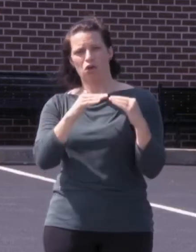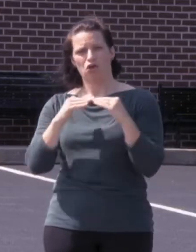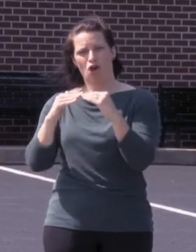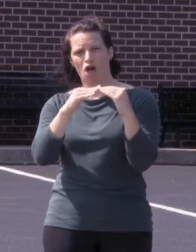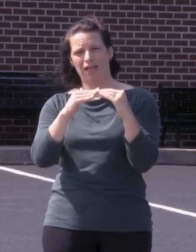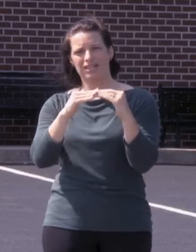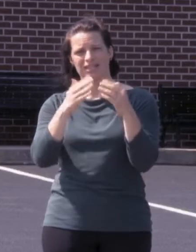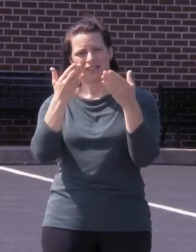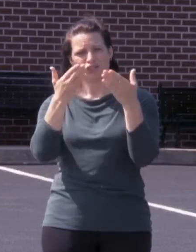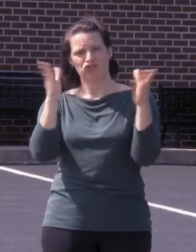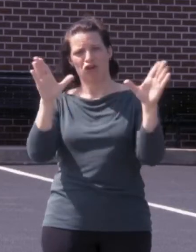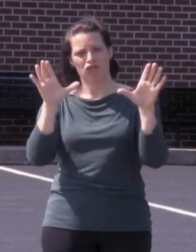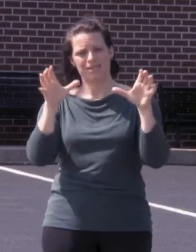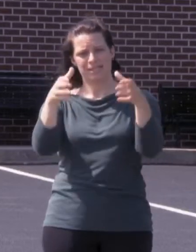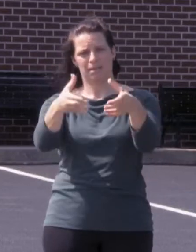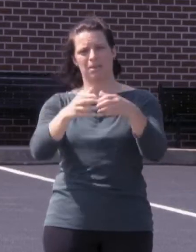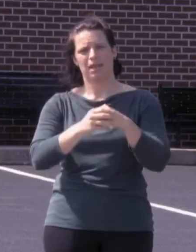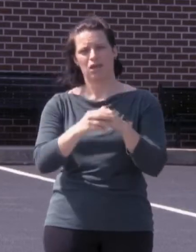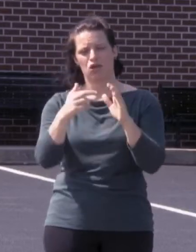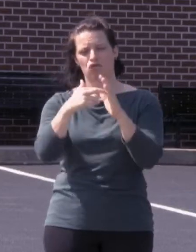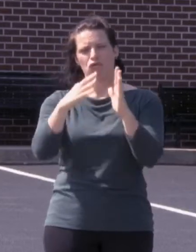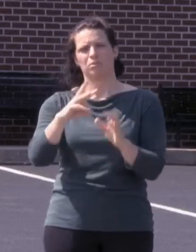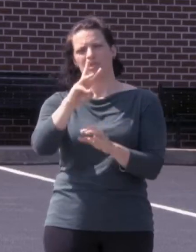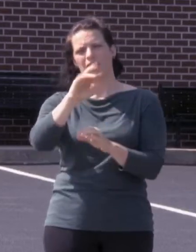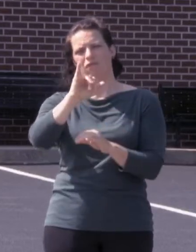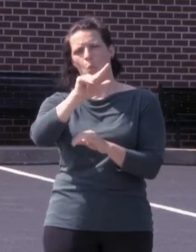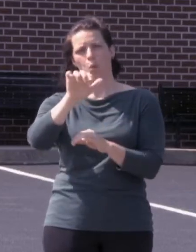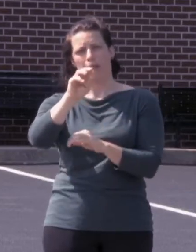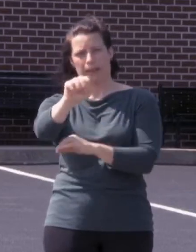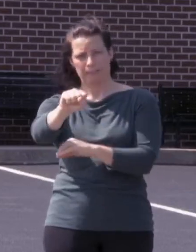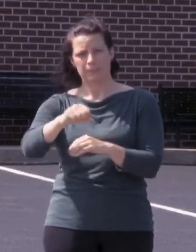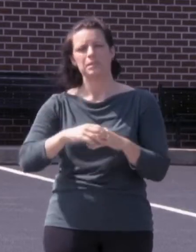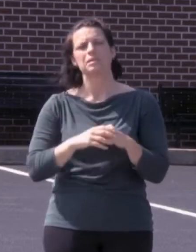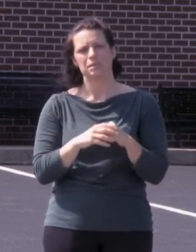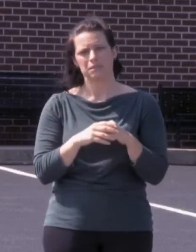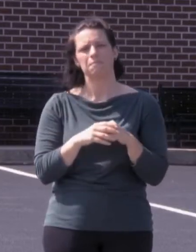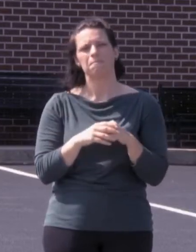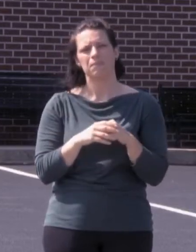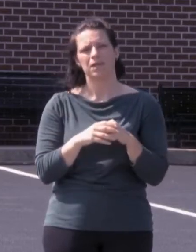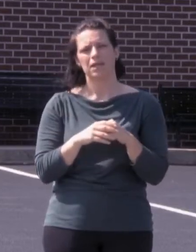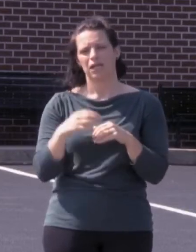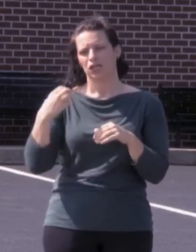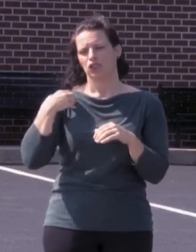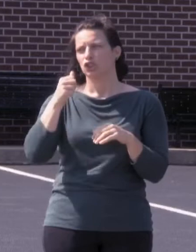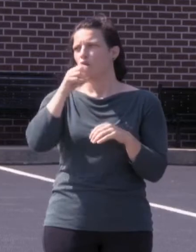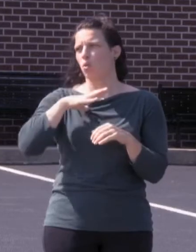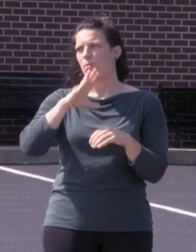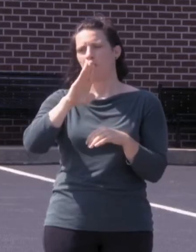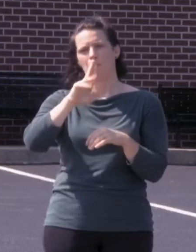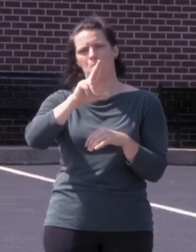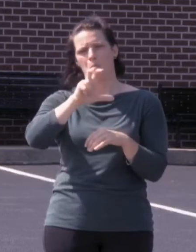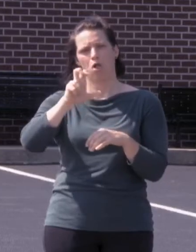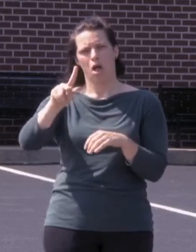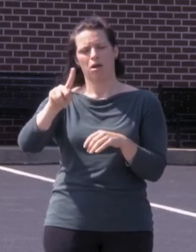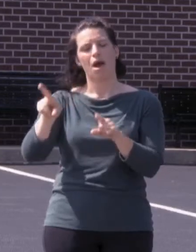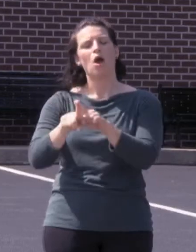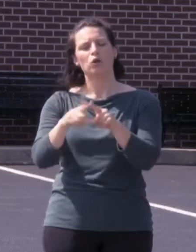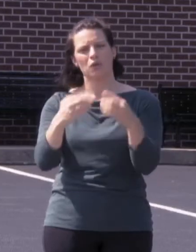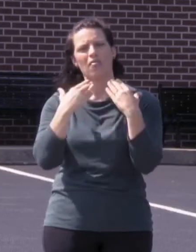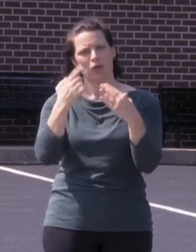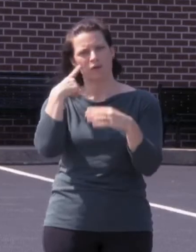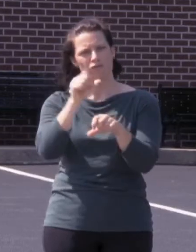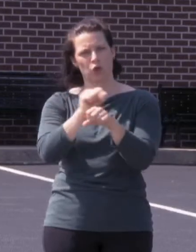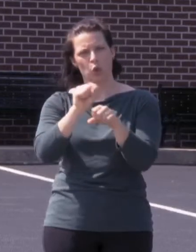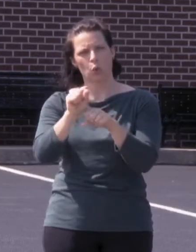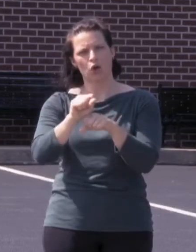General Assembly, Representative Williams and Chairwoman Bullock, I also thank you for your work